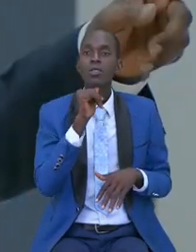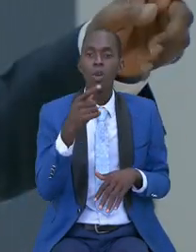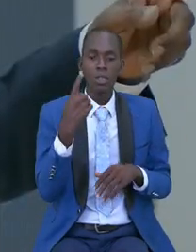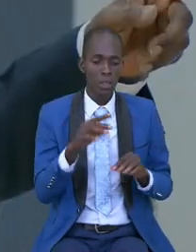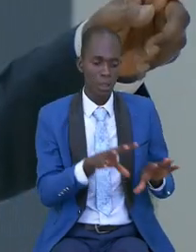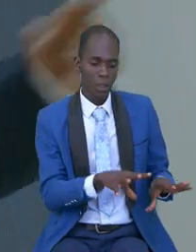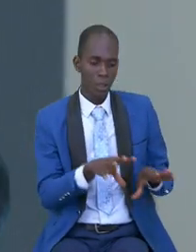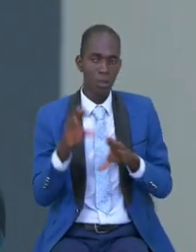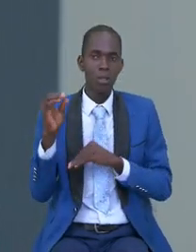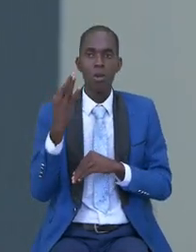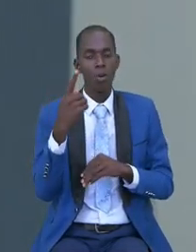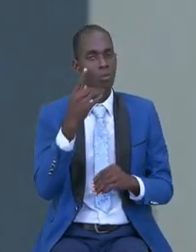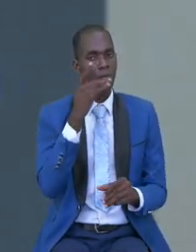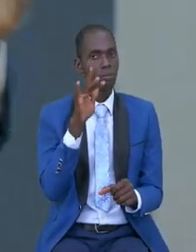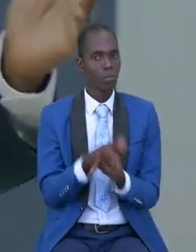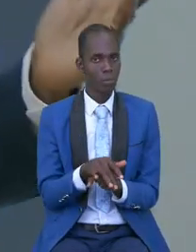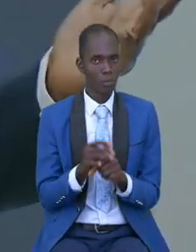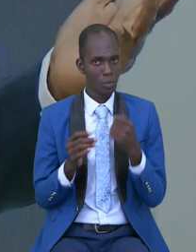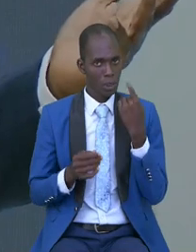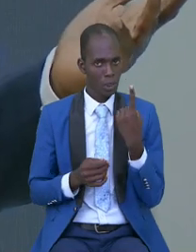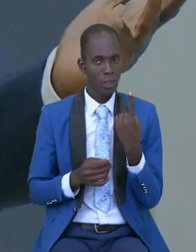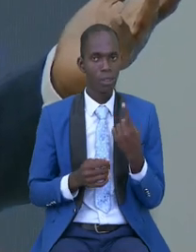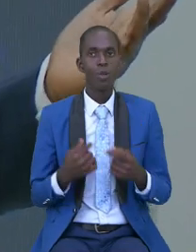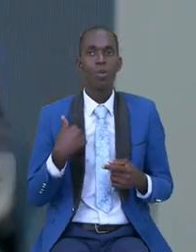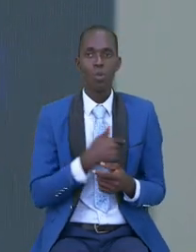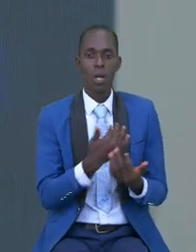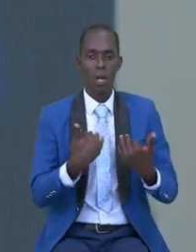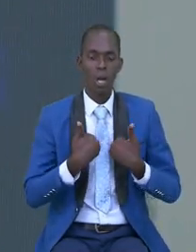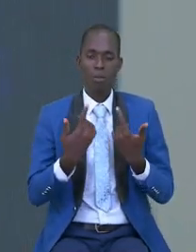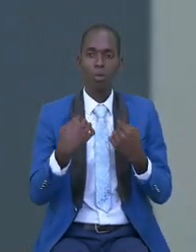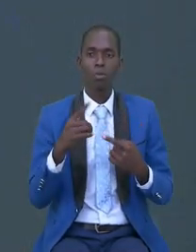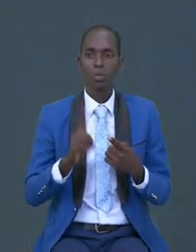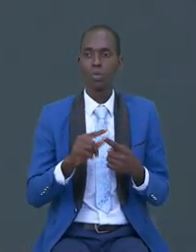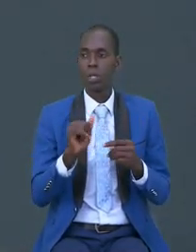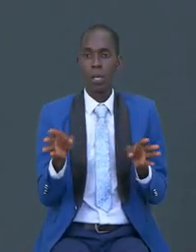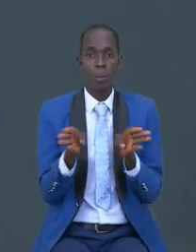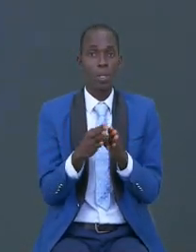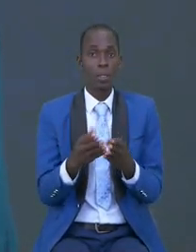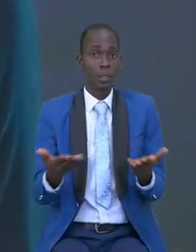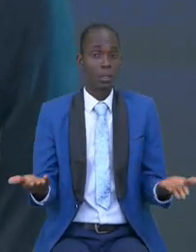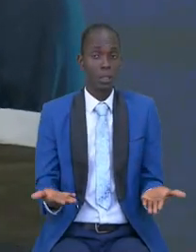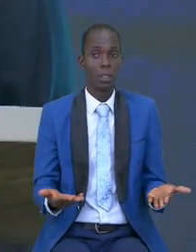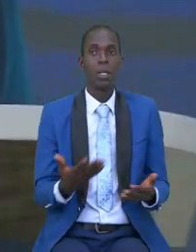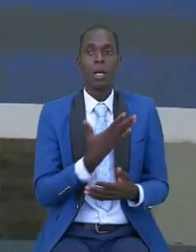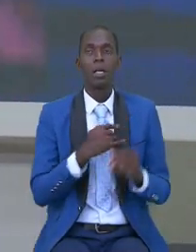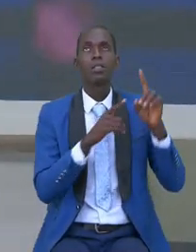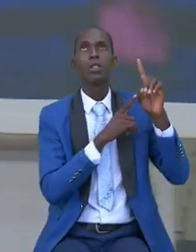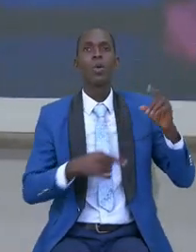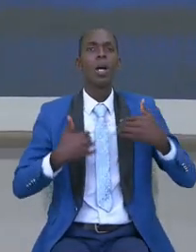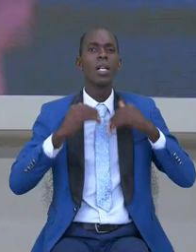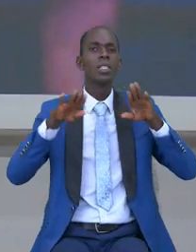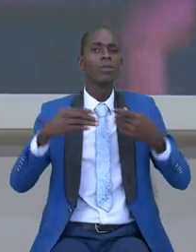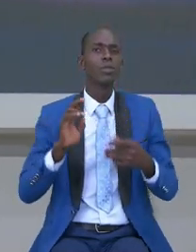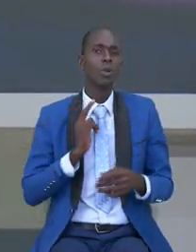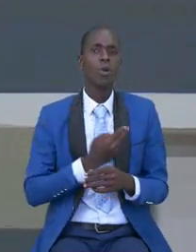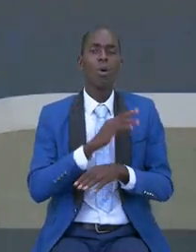departure of the promise. You know, we've come to the meeting, and the Lord has given us all these promises,